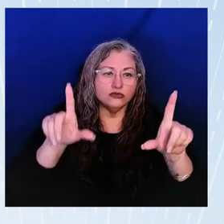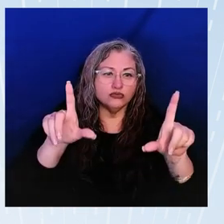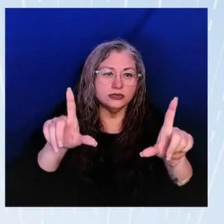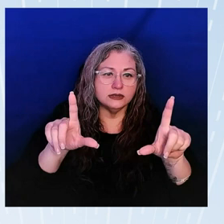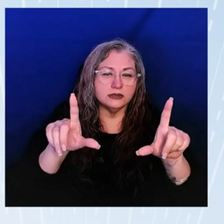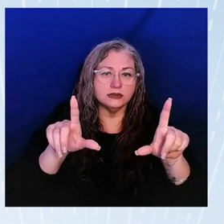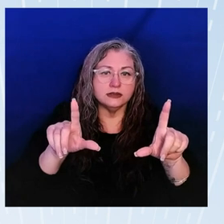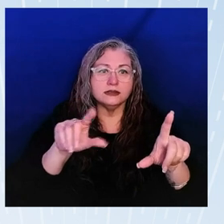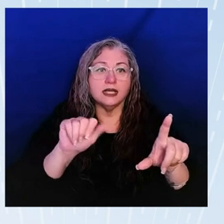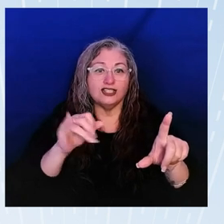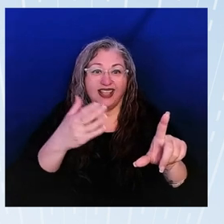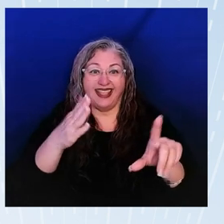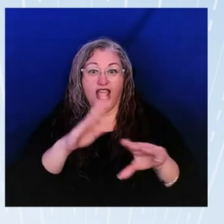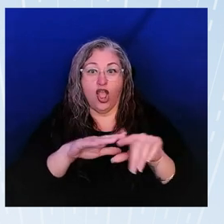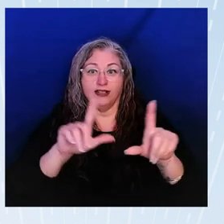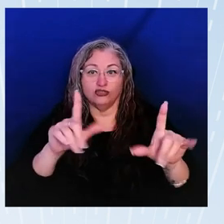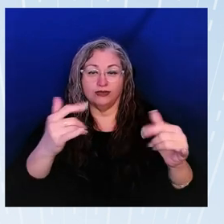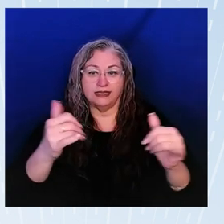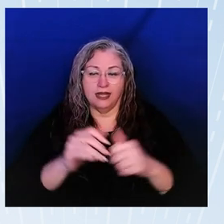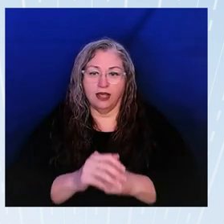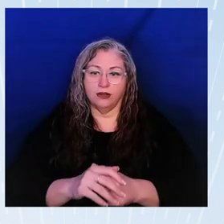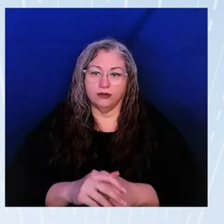Ajay, it's on the screen already.